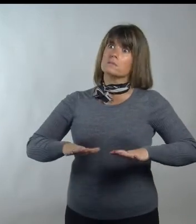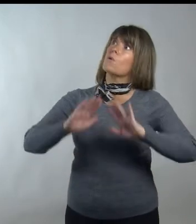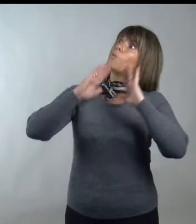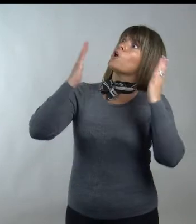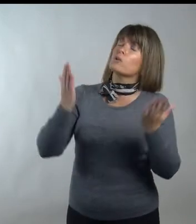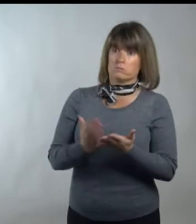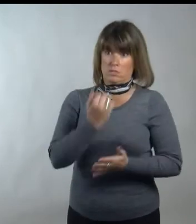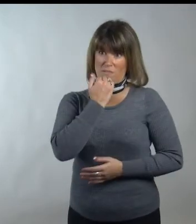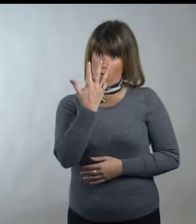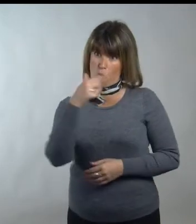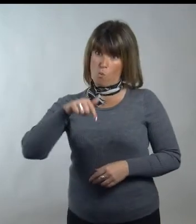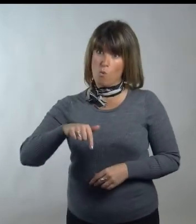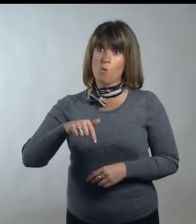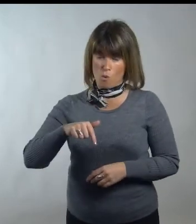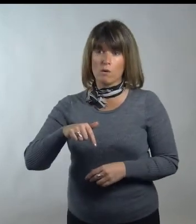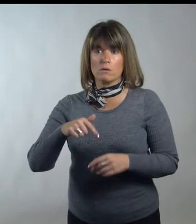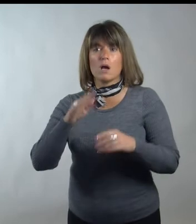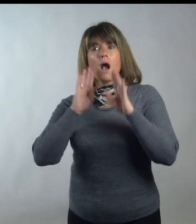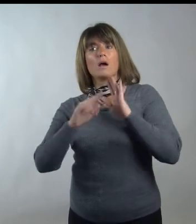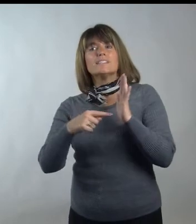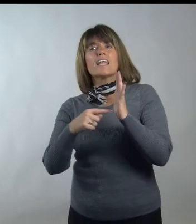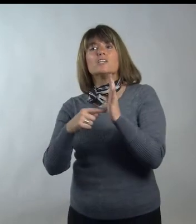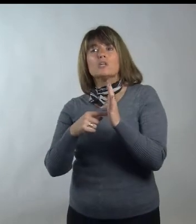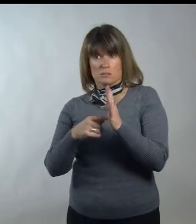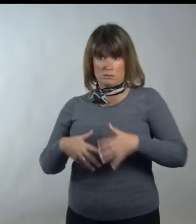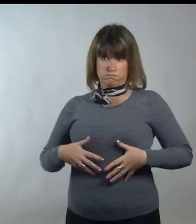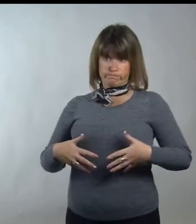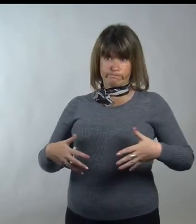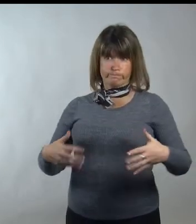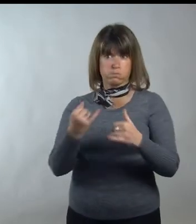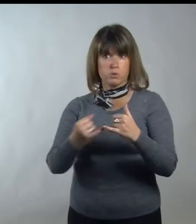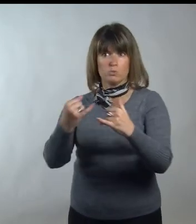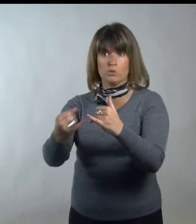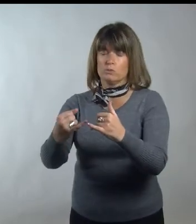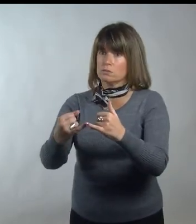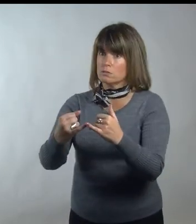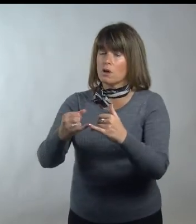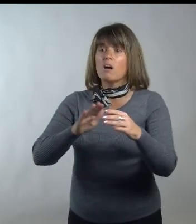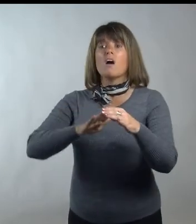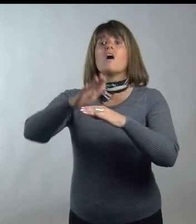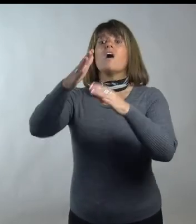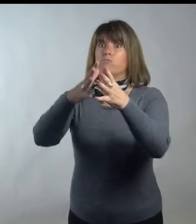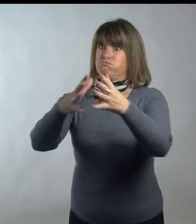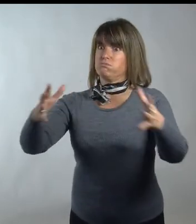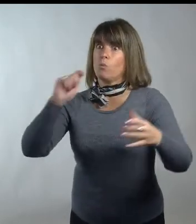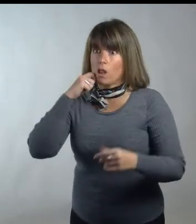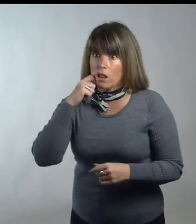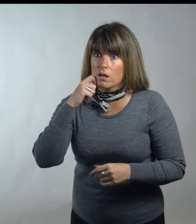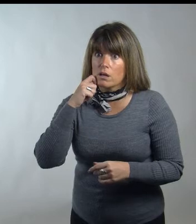Wales is now the 4th in the World League table for overweight teenagers. Unless we can tackle this, there are big problems